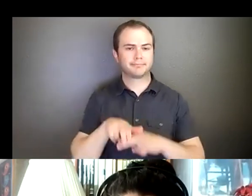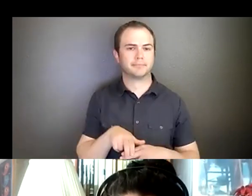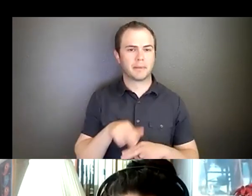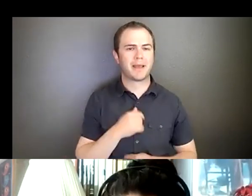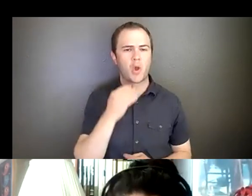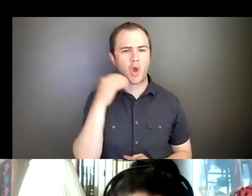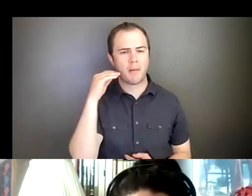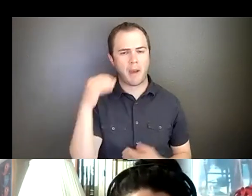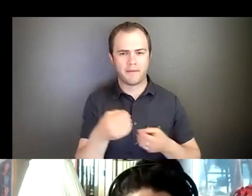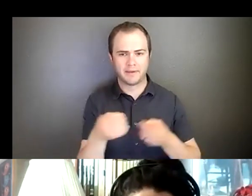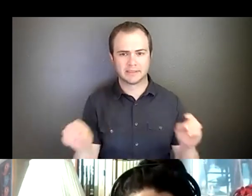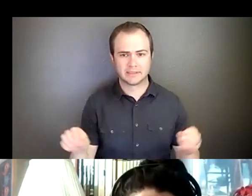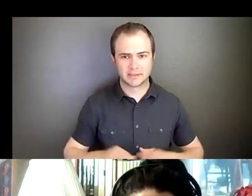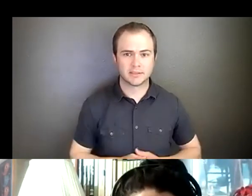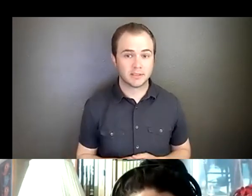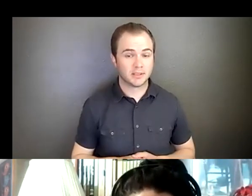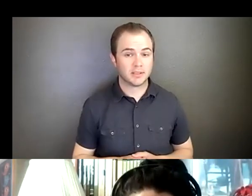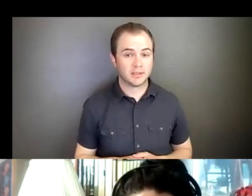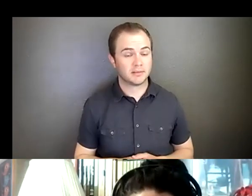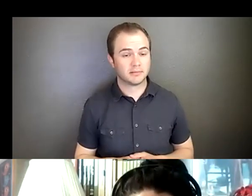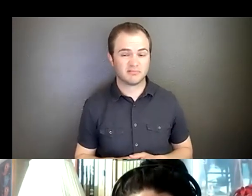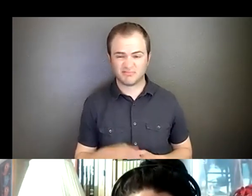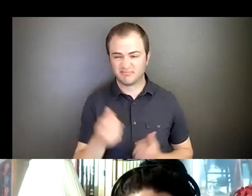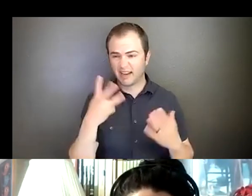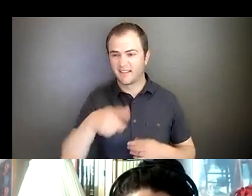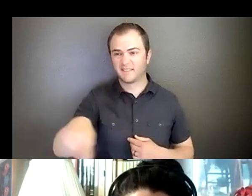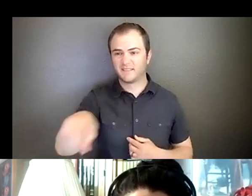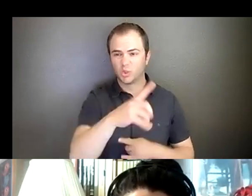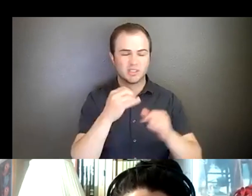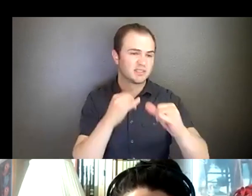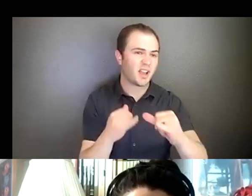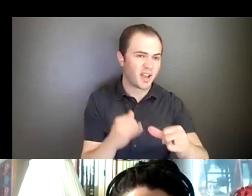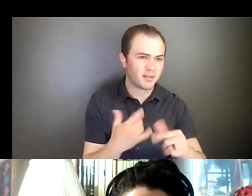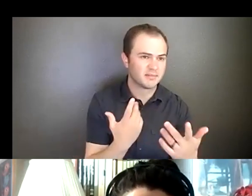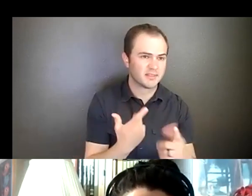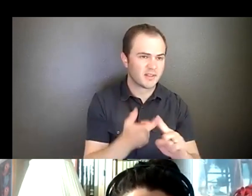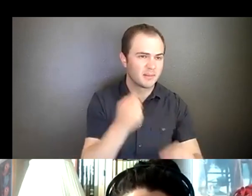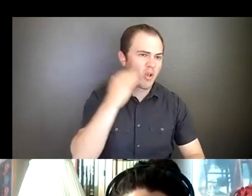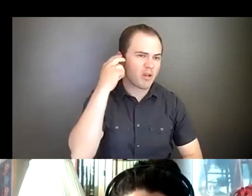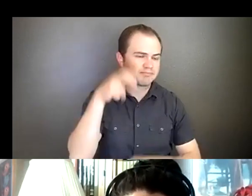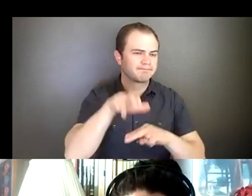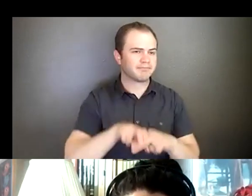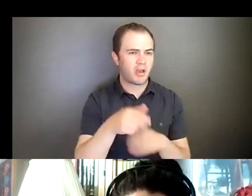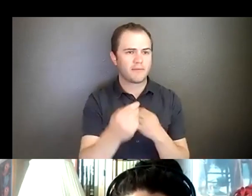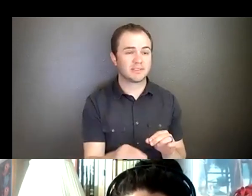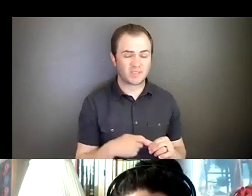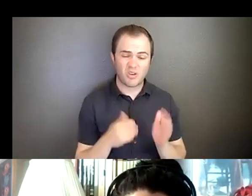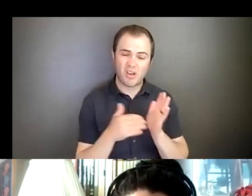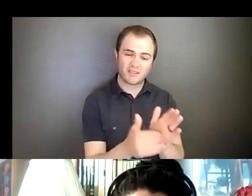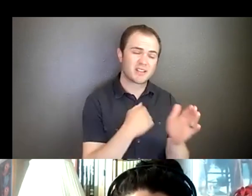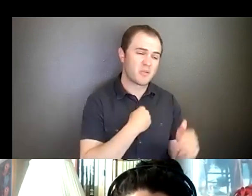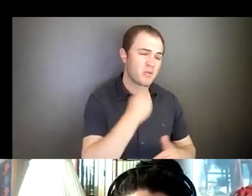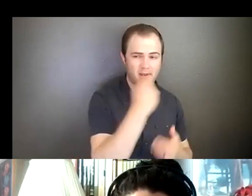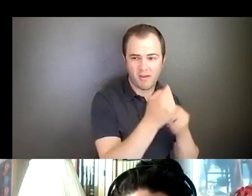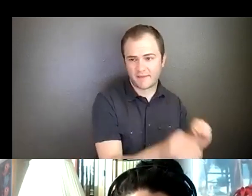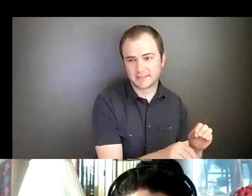that many of you are doing now also. So I spend some time at home, and then we're also